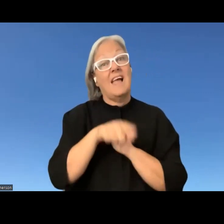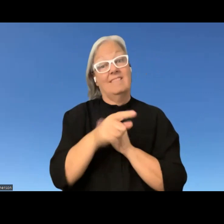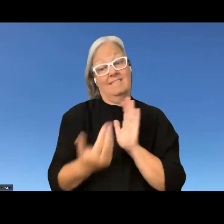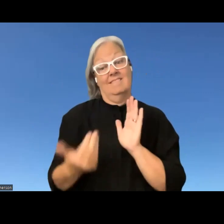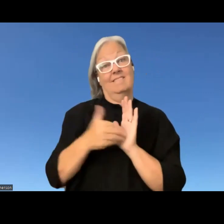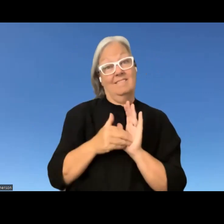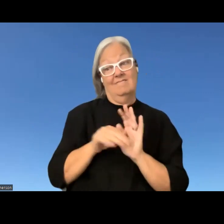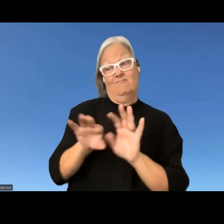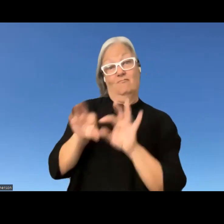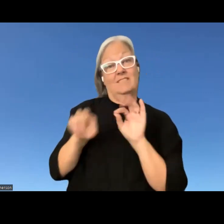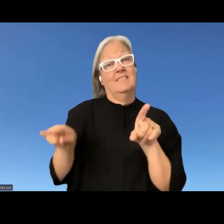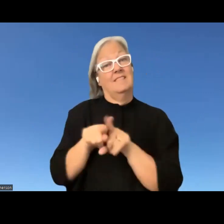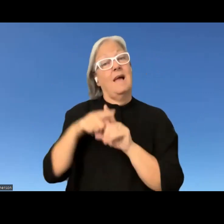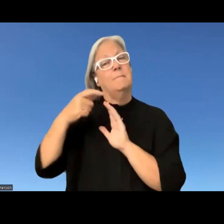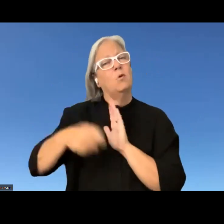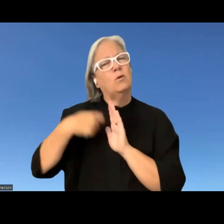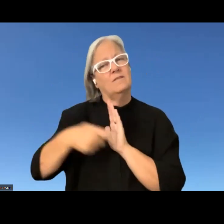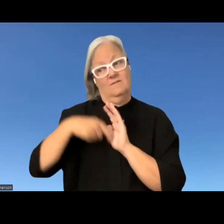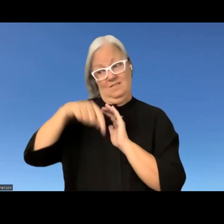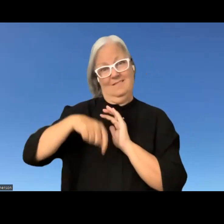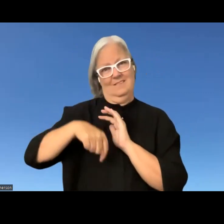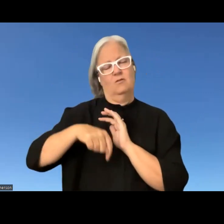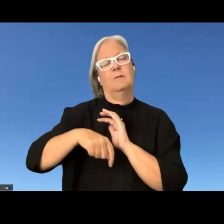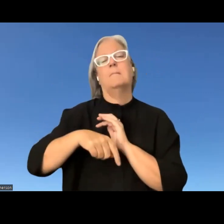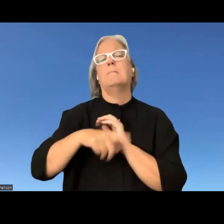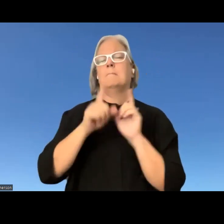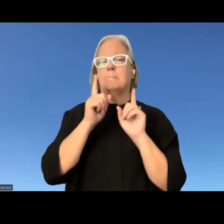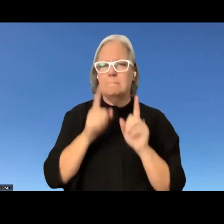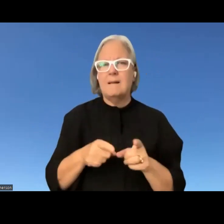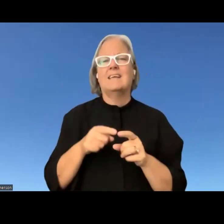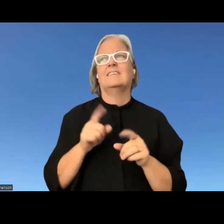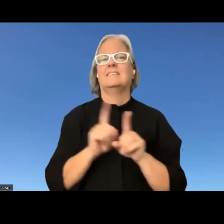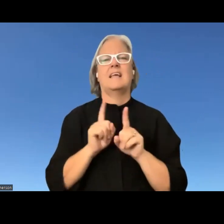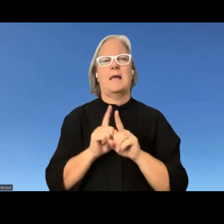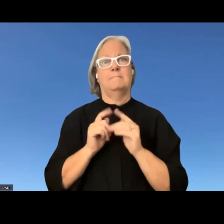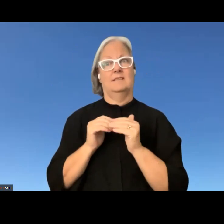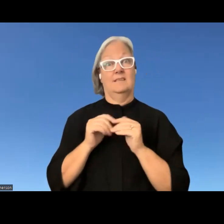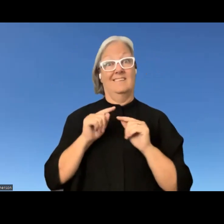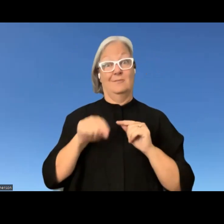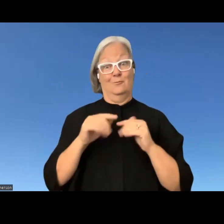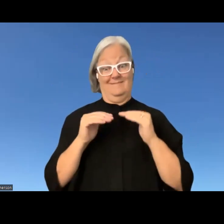for this year, but there has to be a substantial development, there has to be substantial